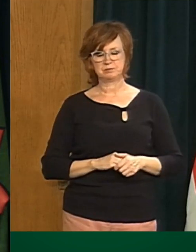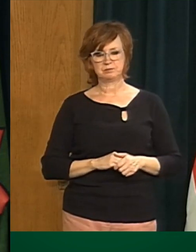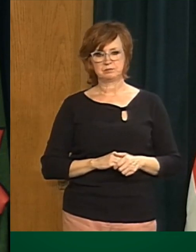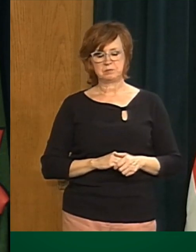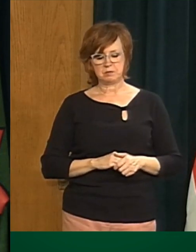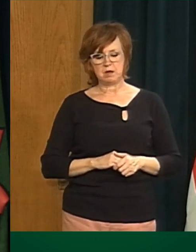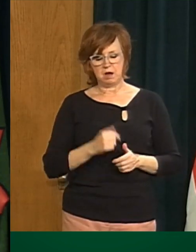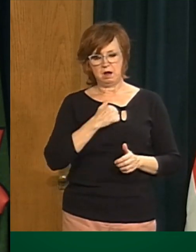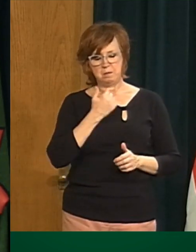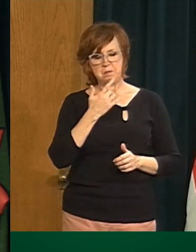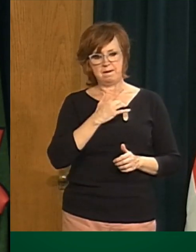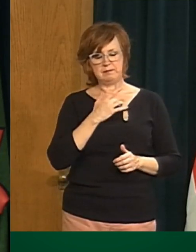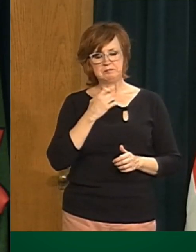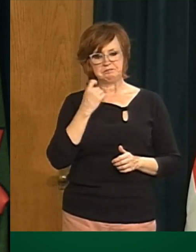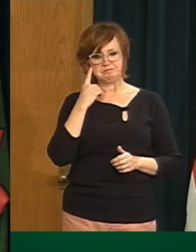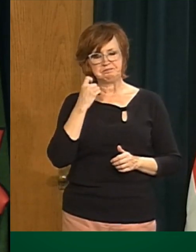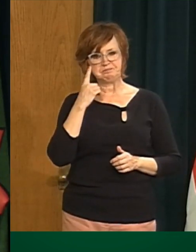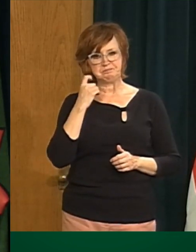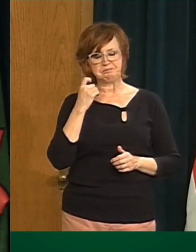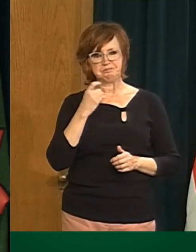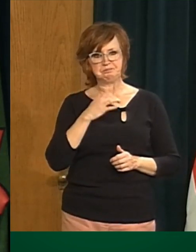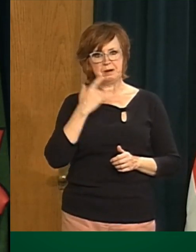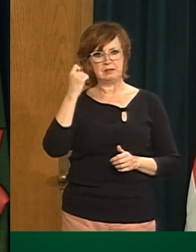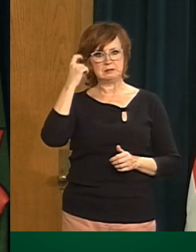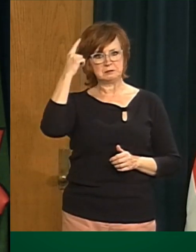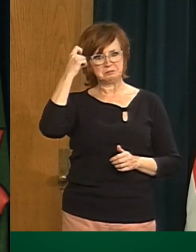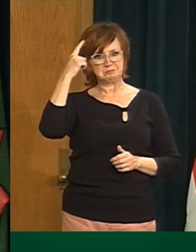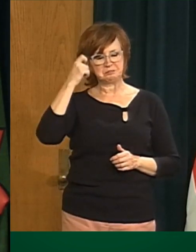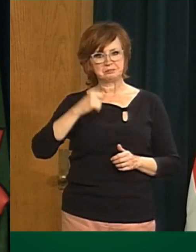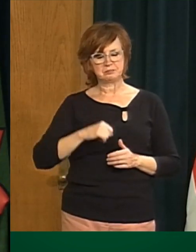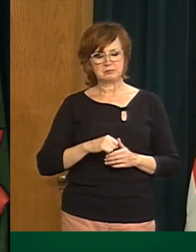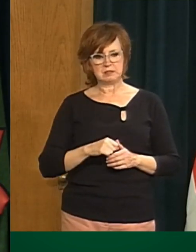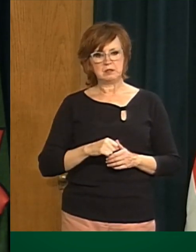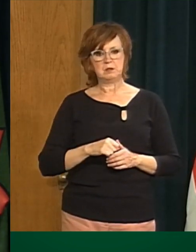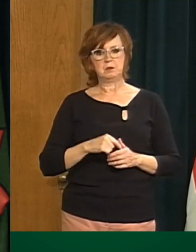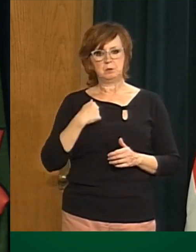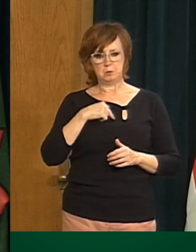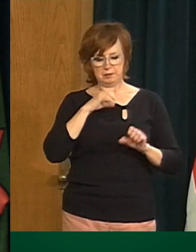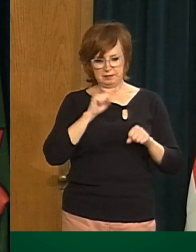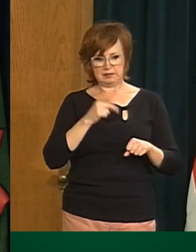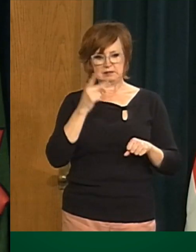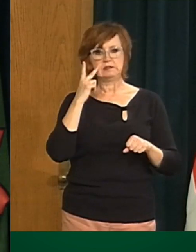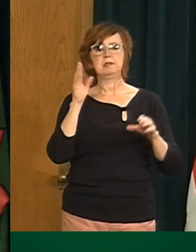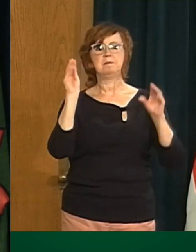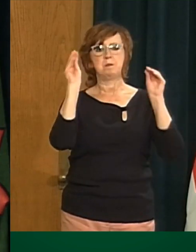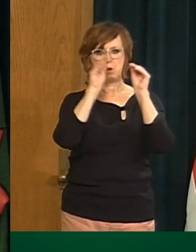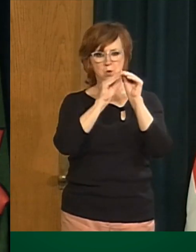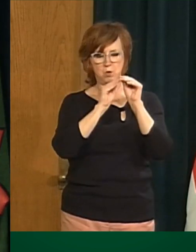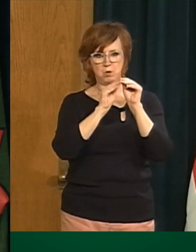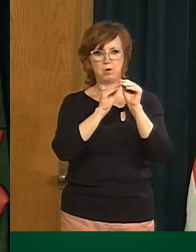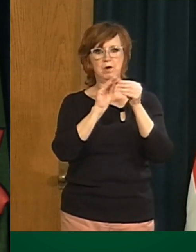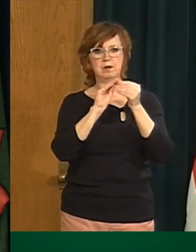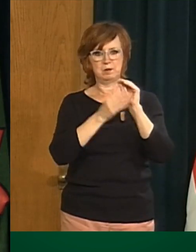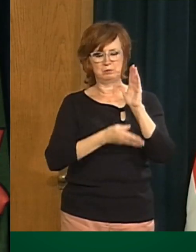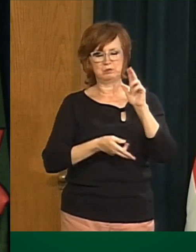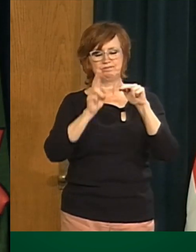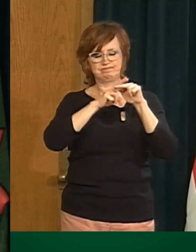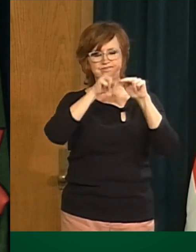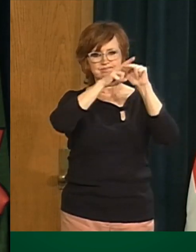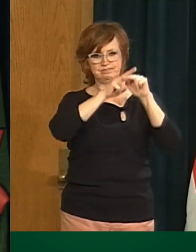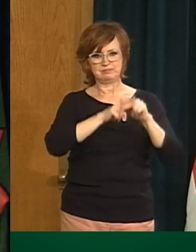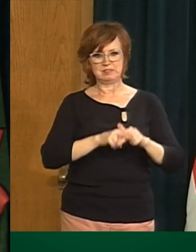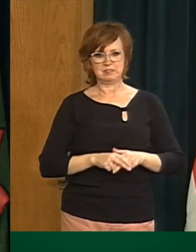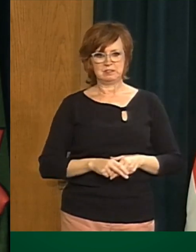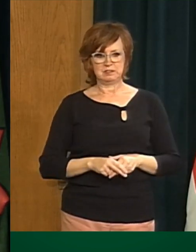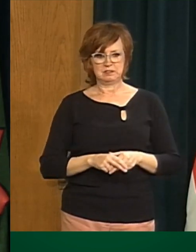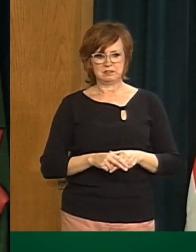unexpected that we may see some relatively large numbers throughout that area for a number of reasons. As one, we're going